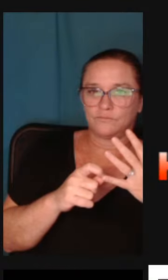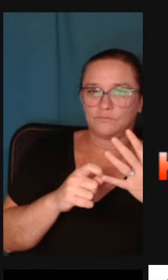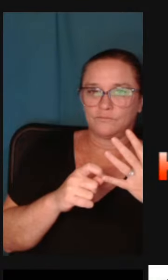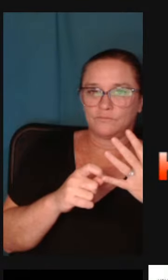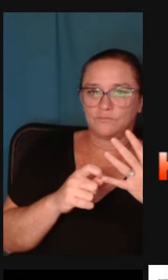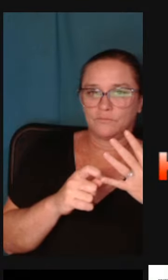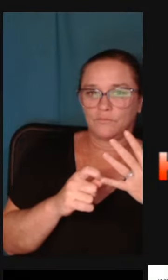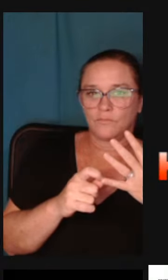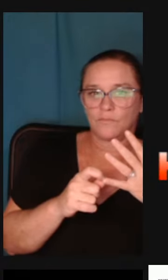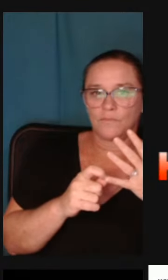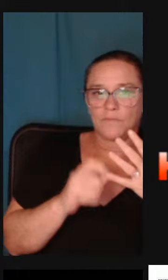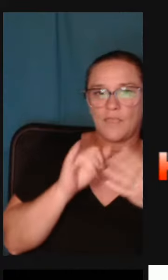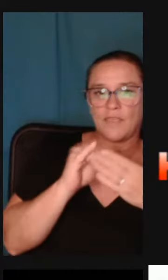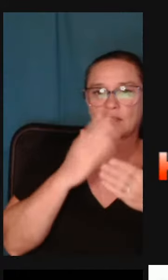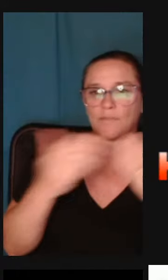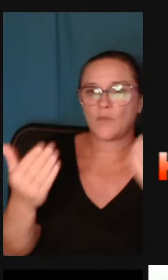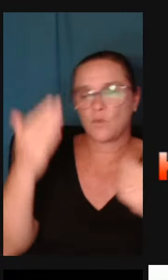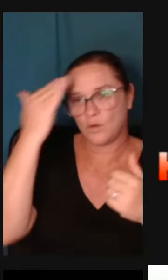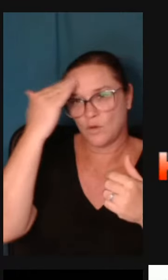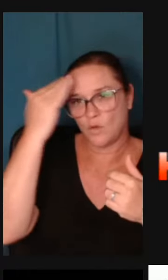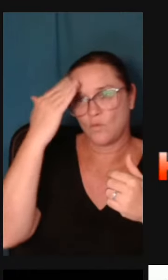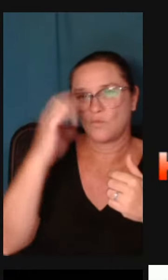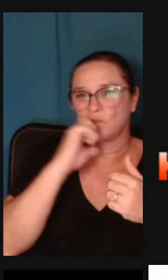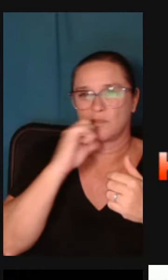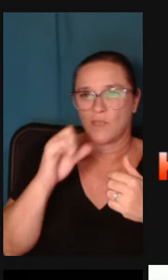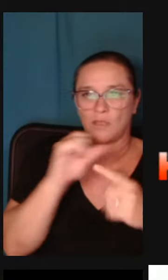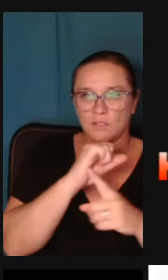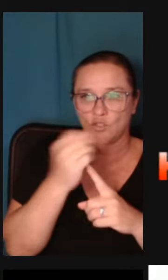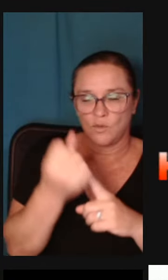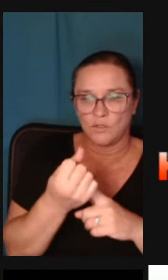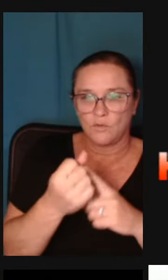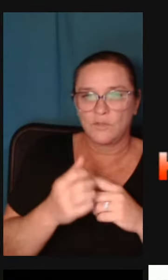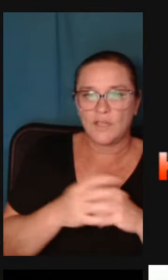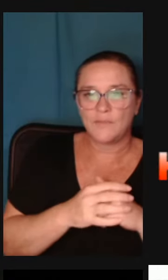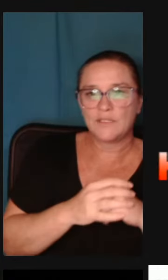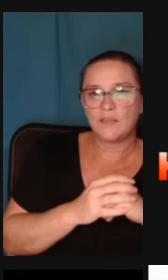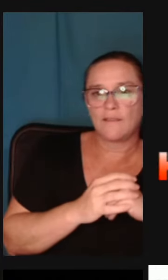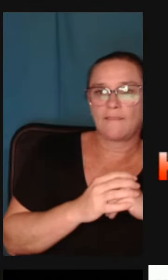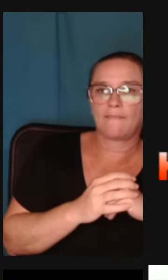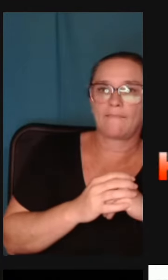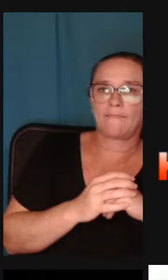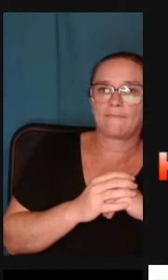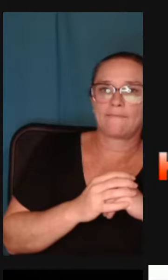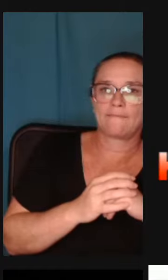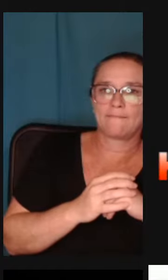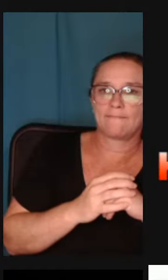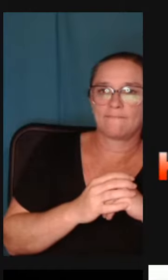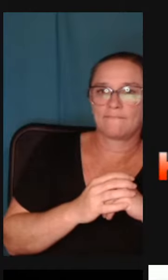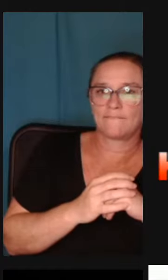that's something we know that was not the case. And so correct it here in advance here.